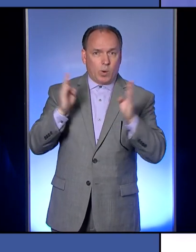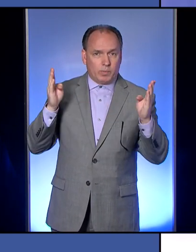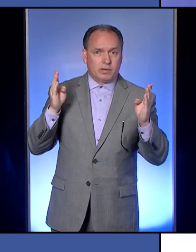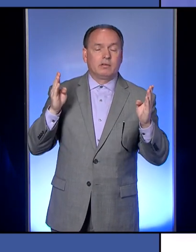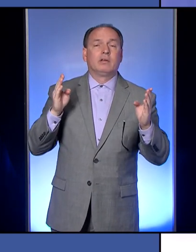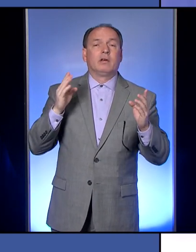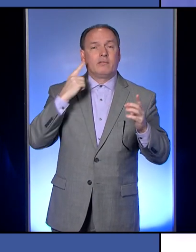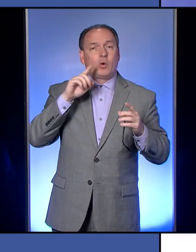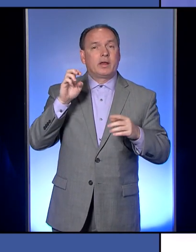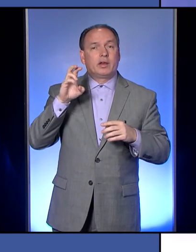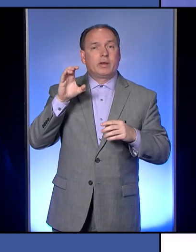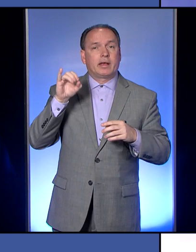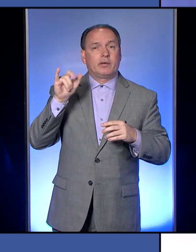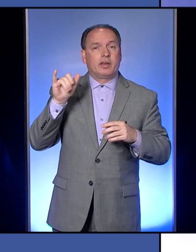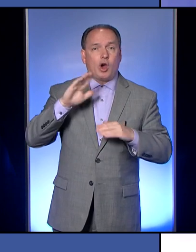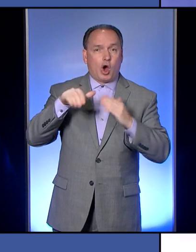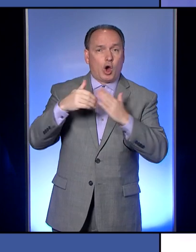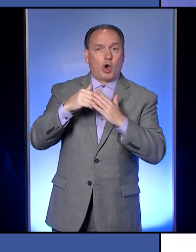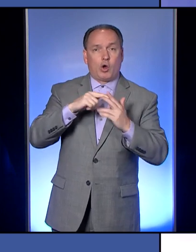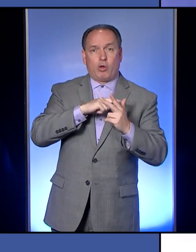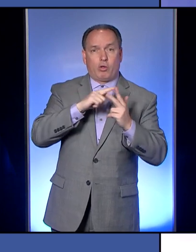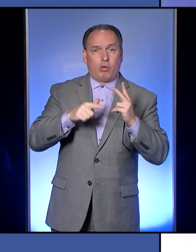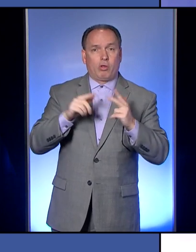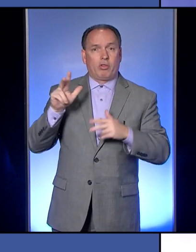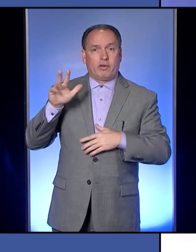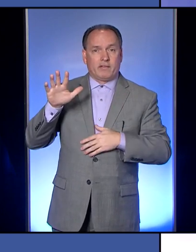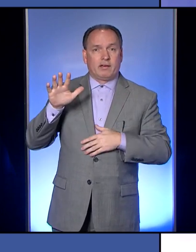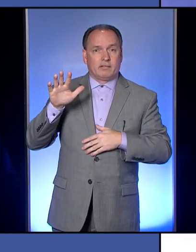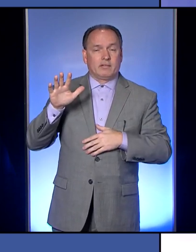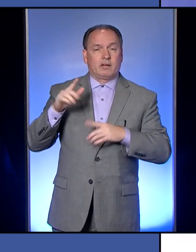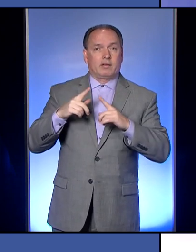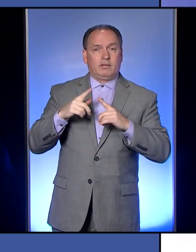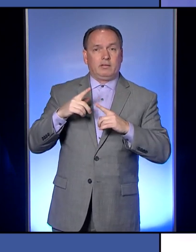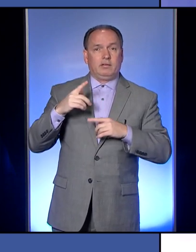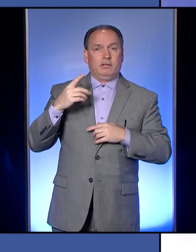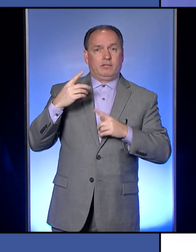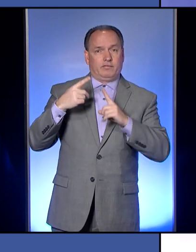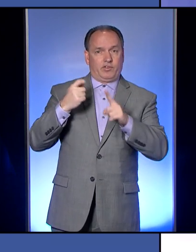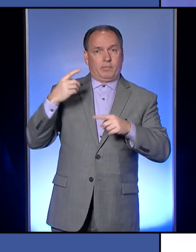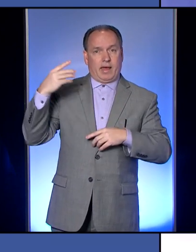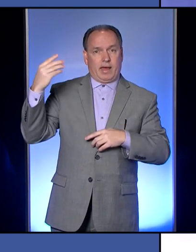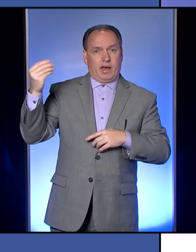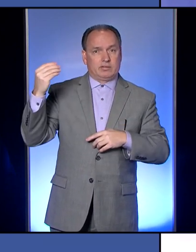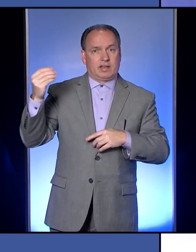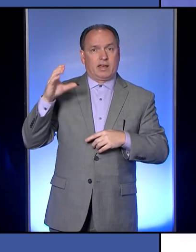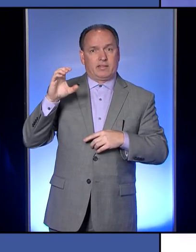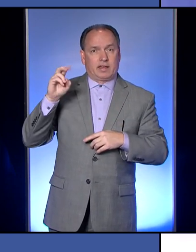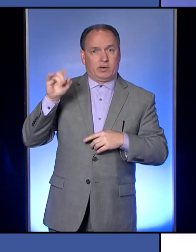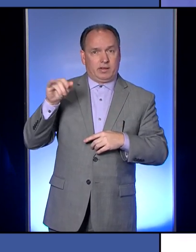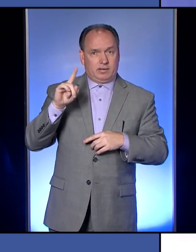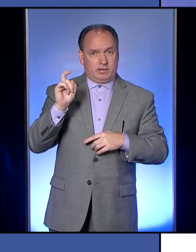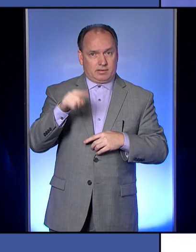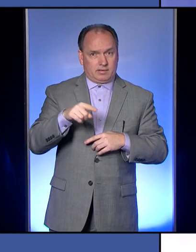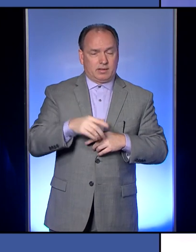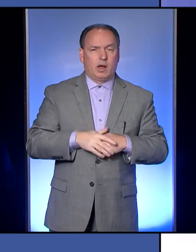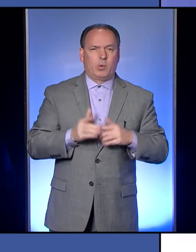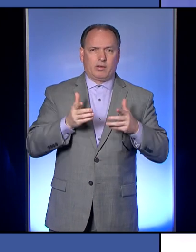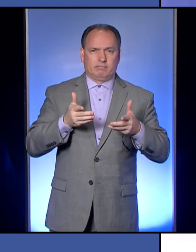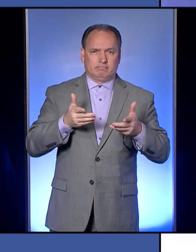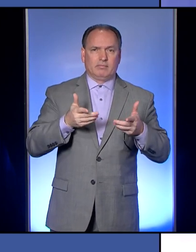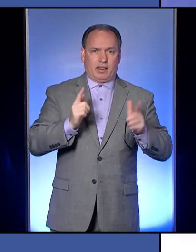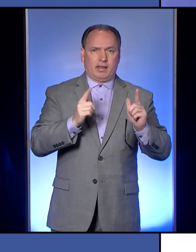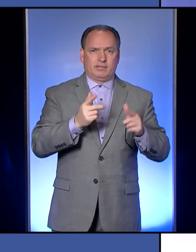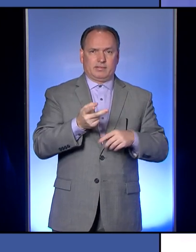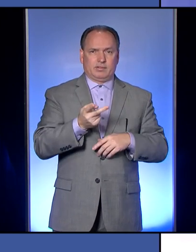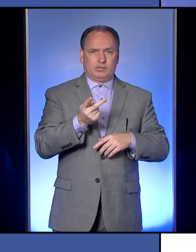cases? Are all the patients being hospitalized from out of the county? I will leave that to the